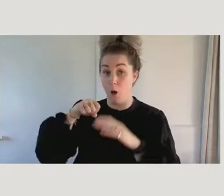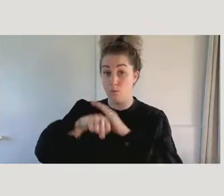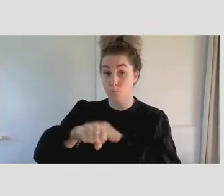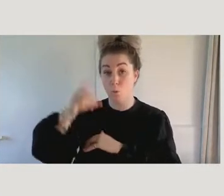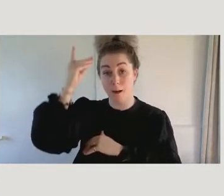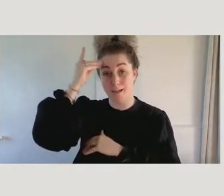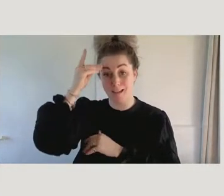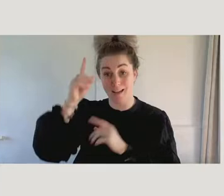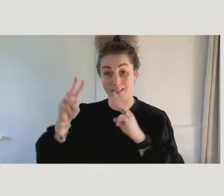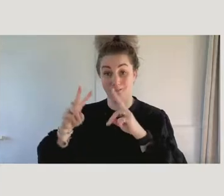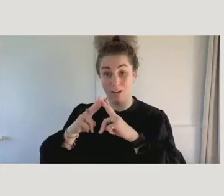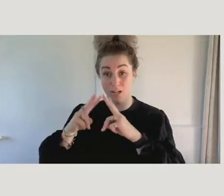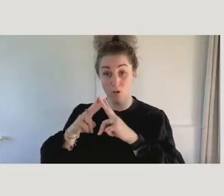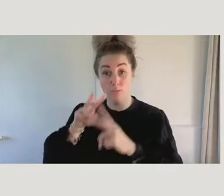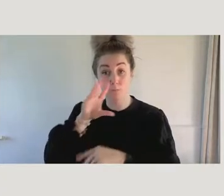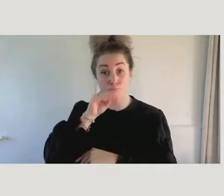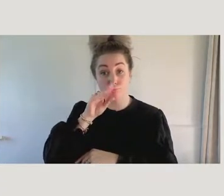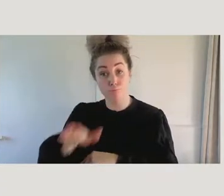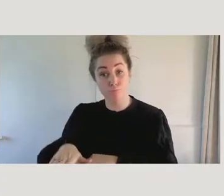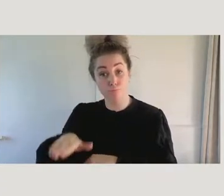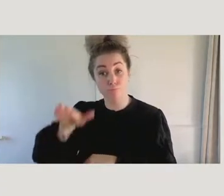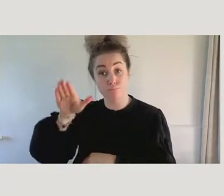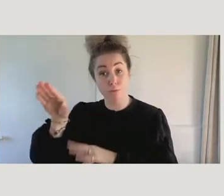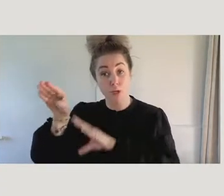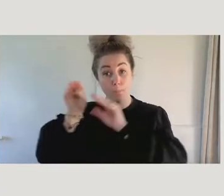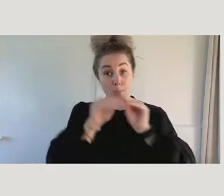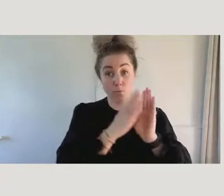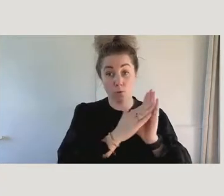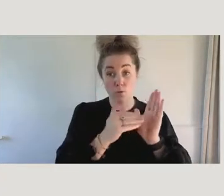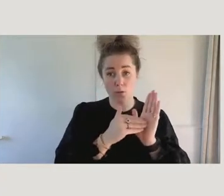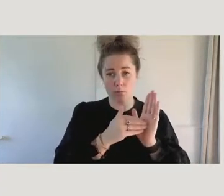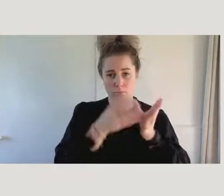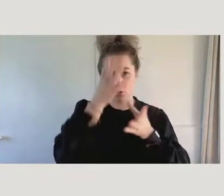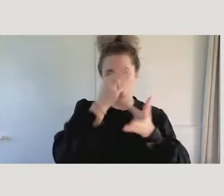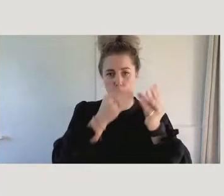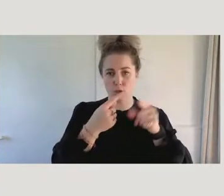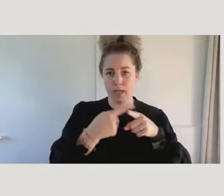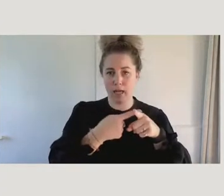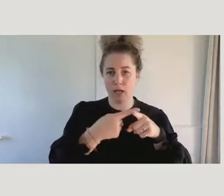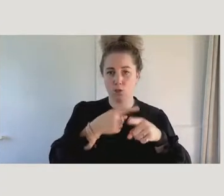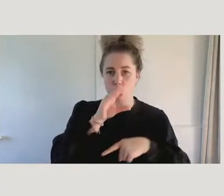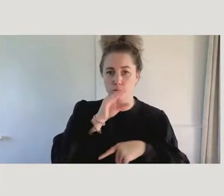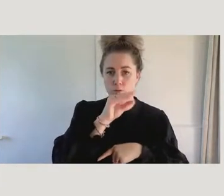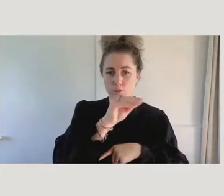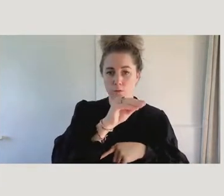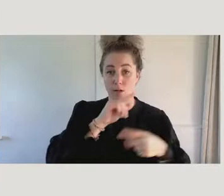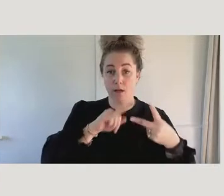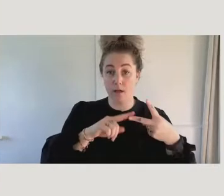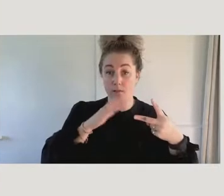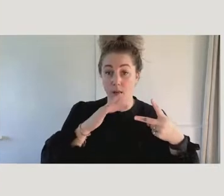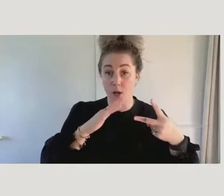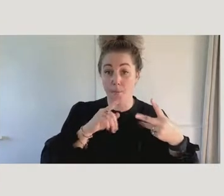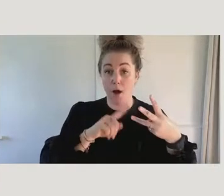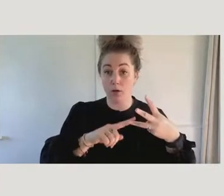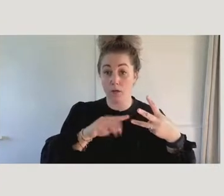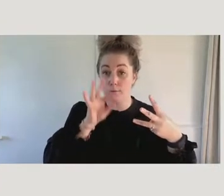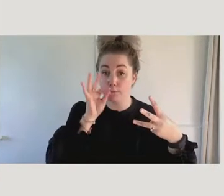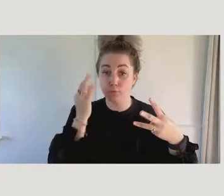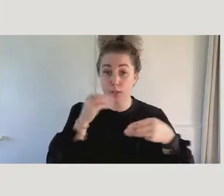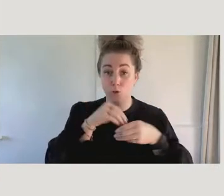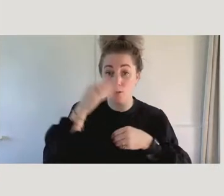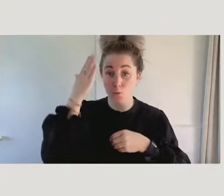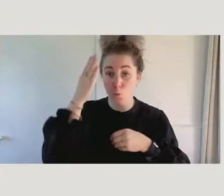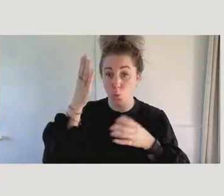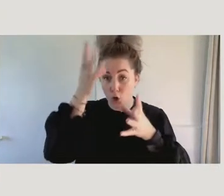I spoke Samoan when I came to New Zealand to speak learn to speak English and then learned to deal Maori and French at school as well